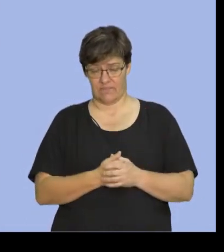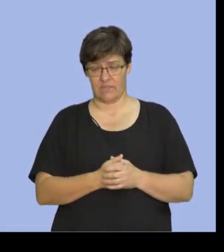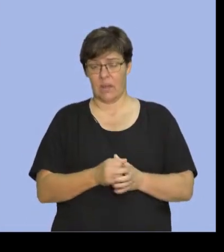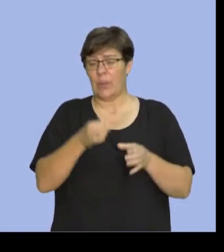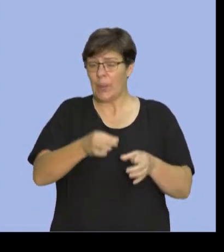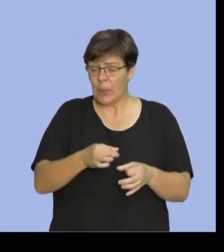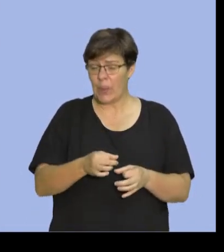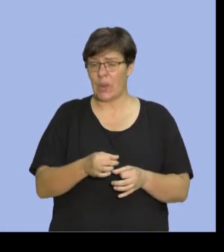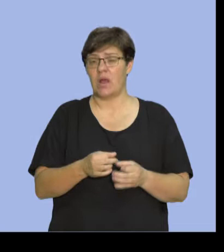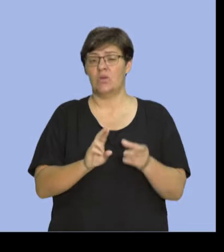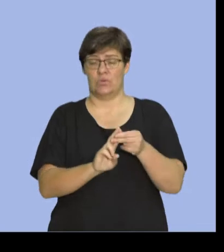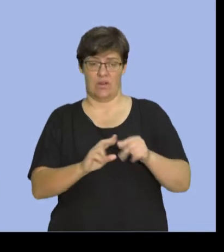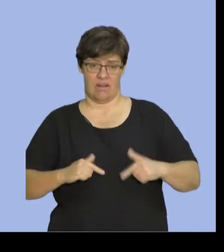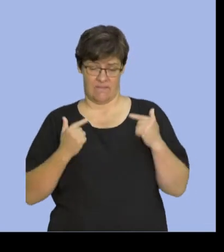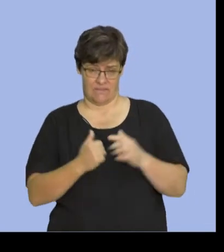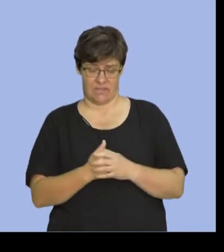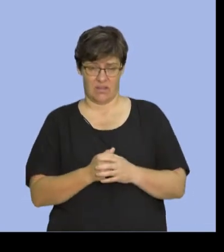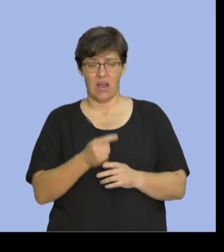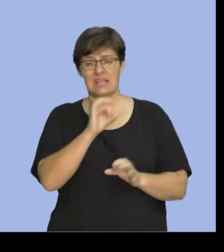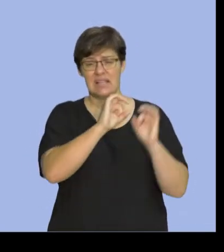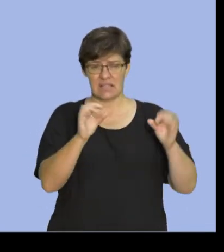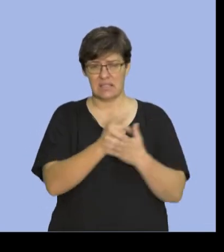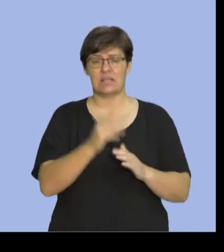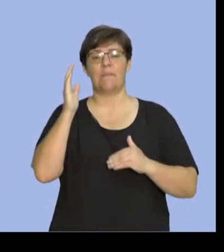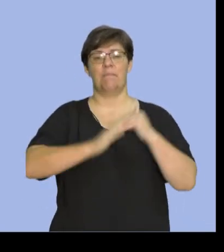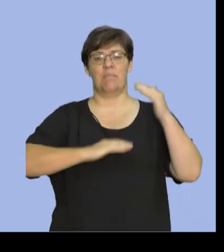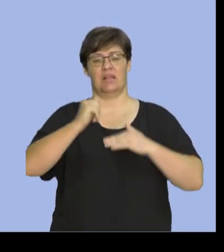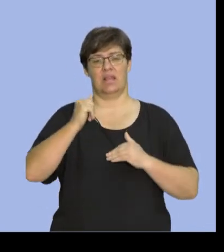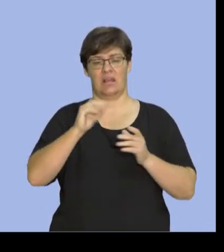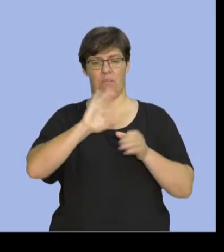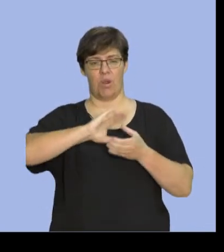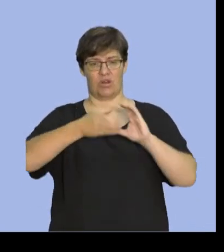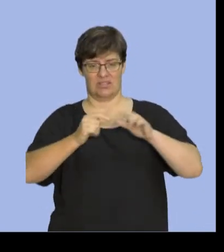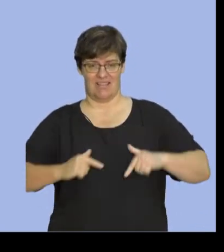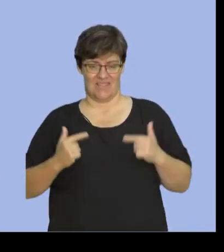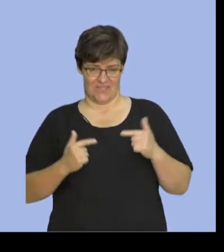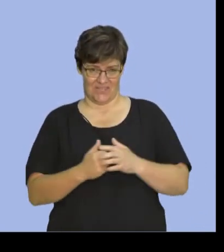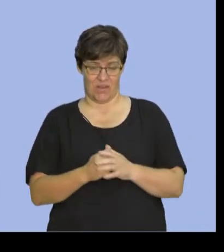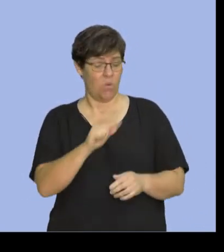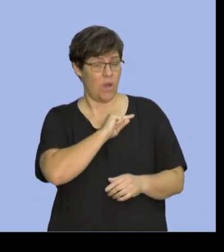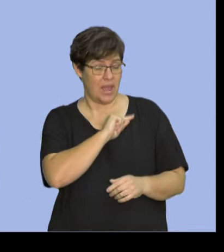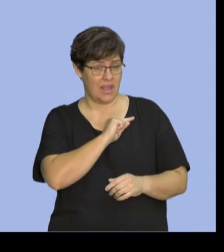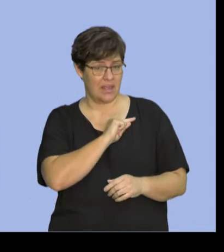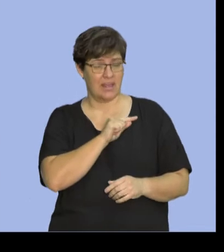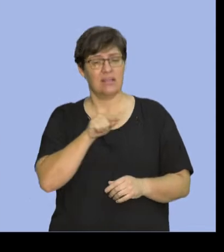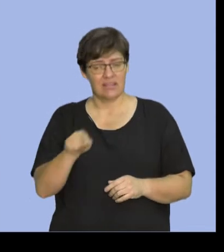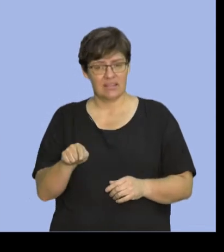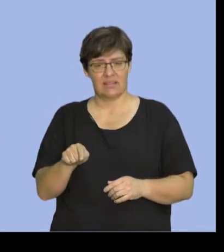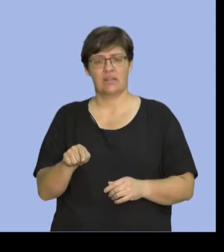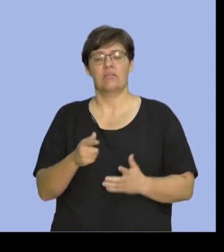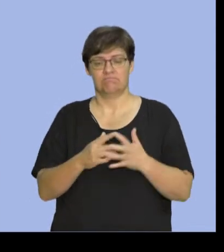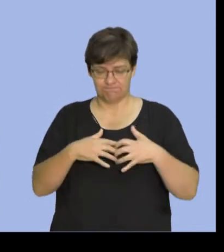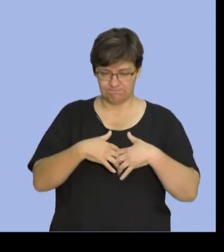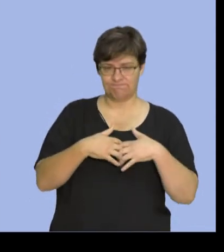life. Cells are often called the building blocks of life, essentially because these are what